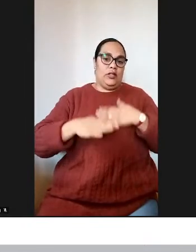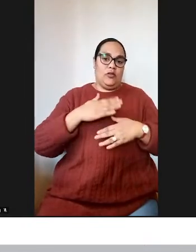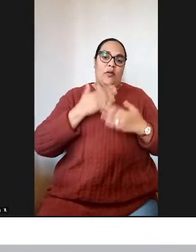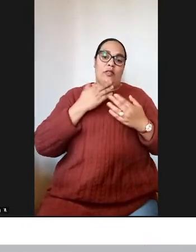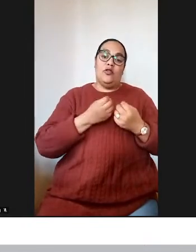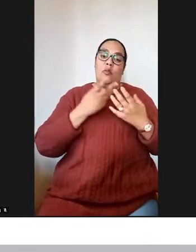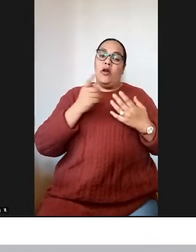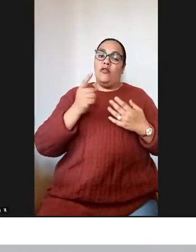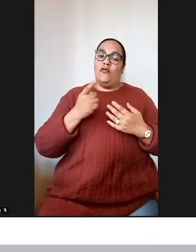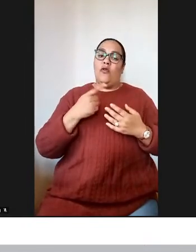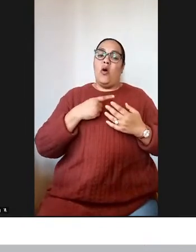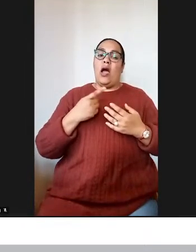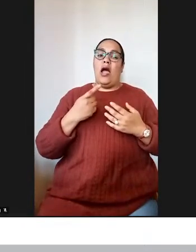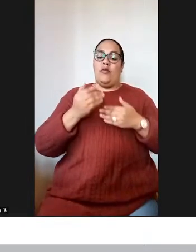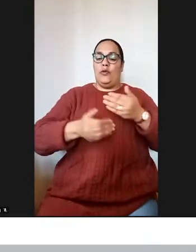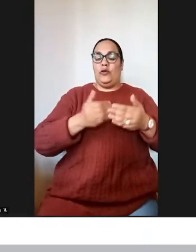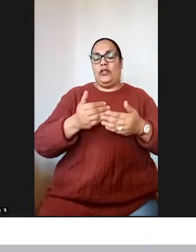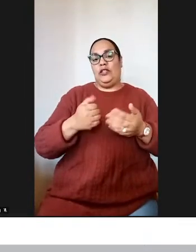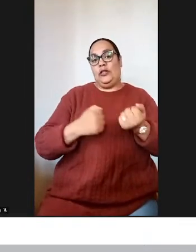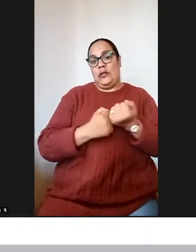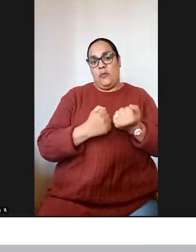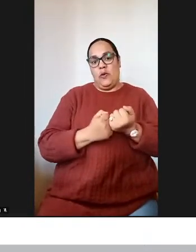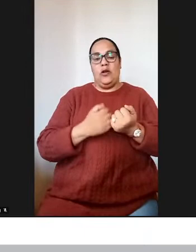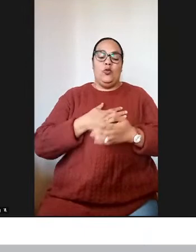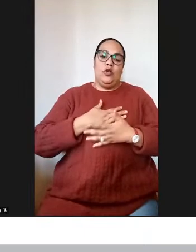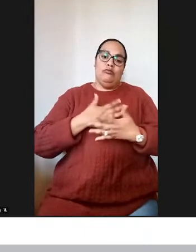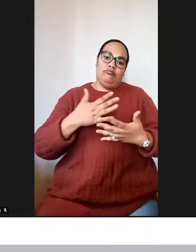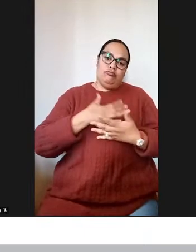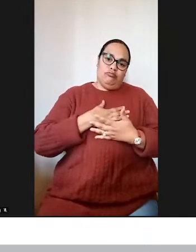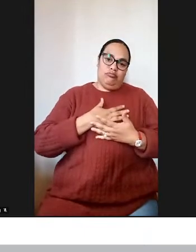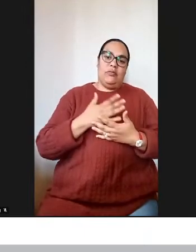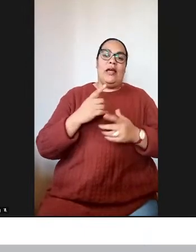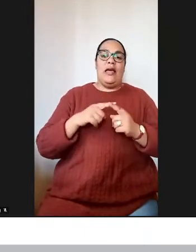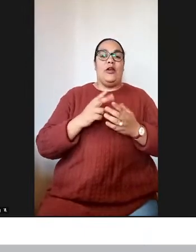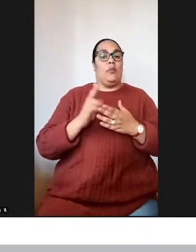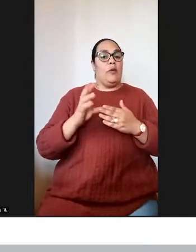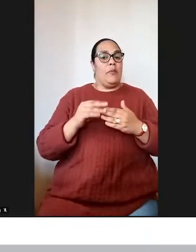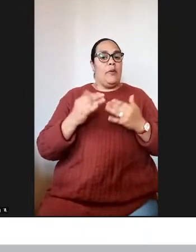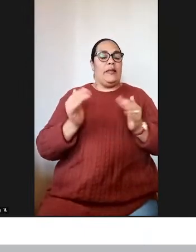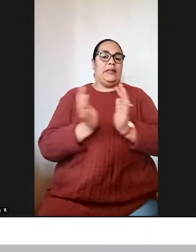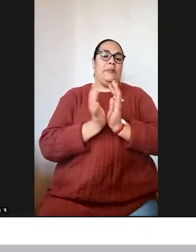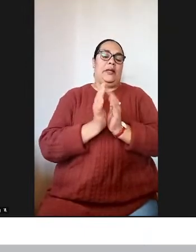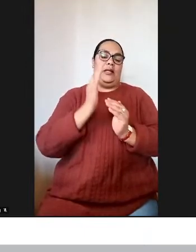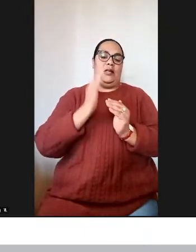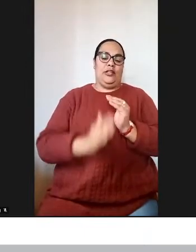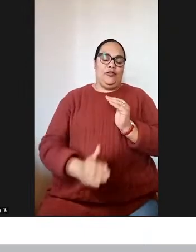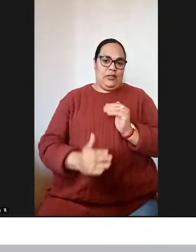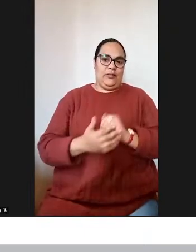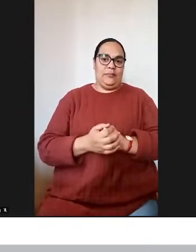much for our capable procedural support. Much appreciated. Honorable members, this meeting is adjourned.